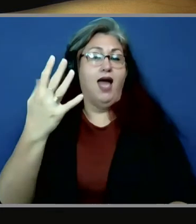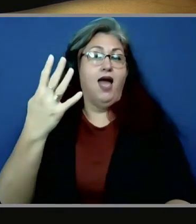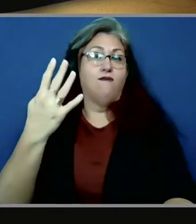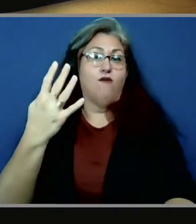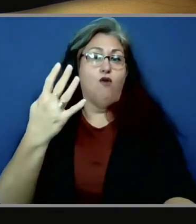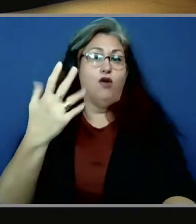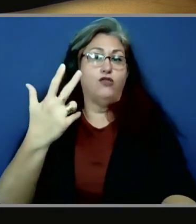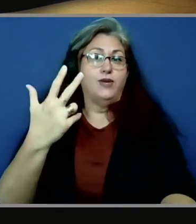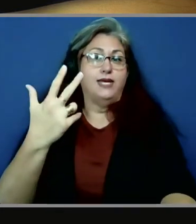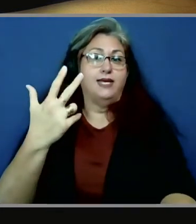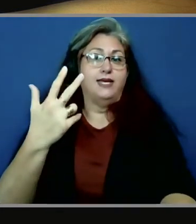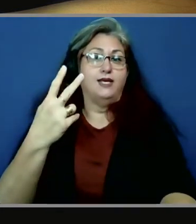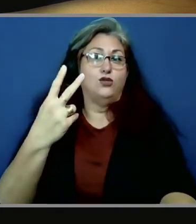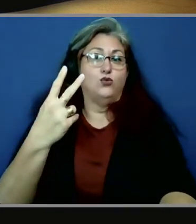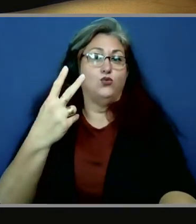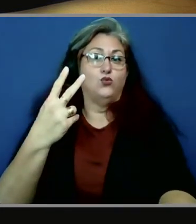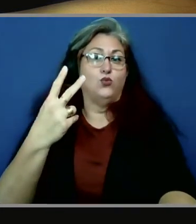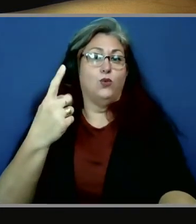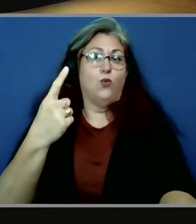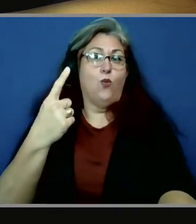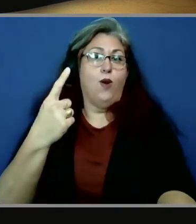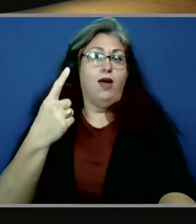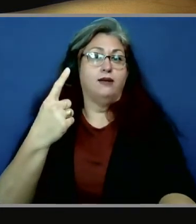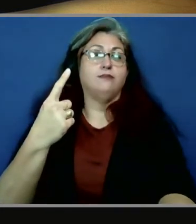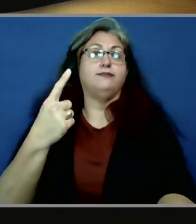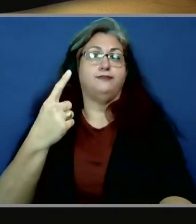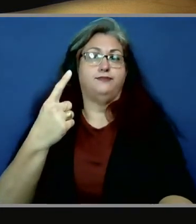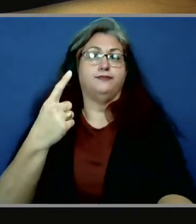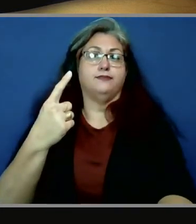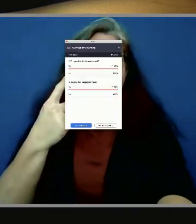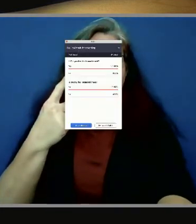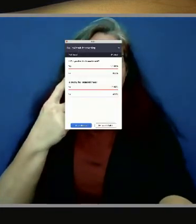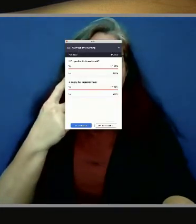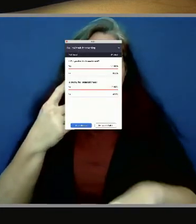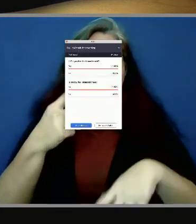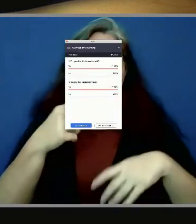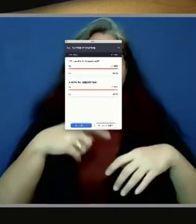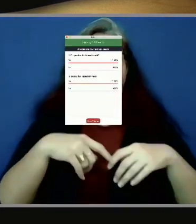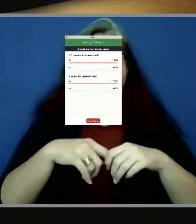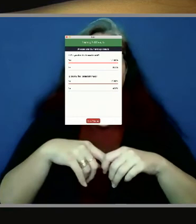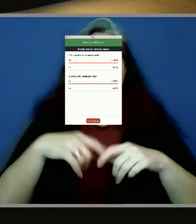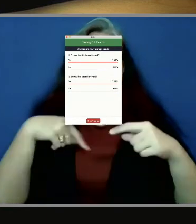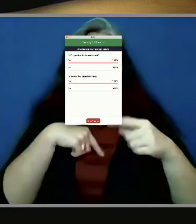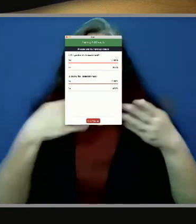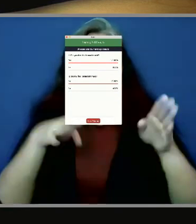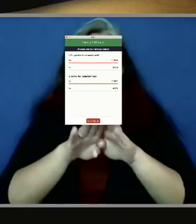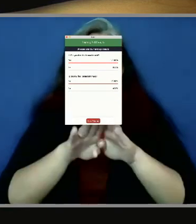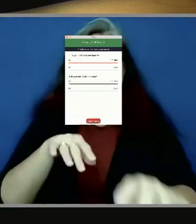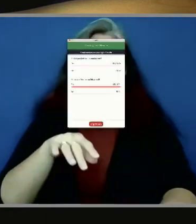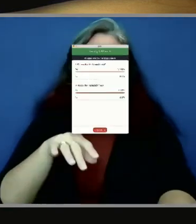4, 3, 2, 1. We've closed the poll.